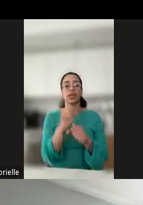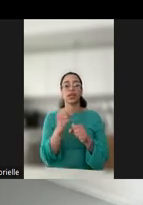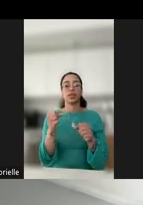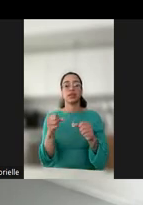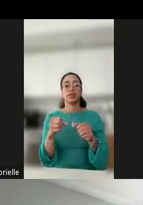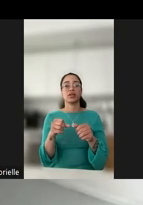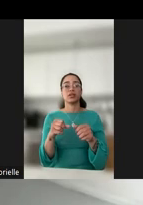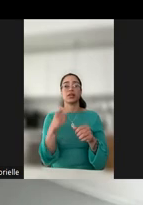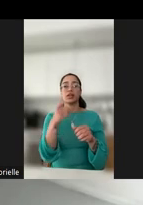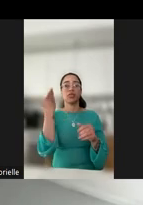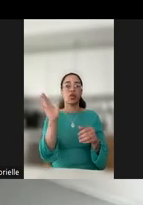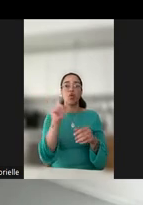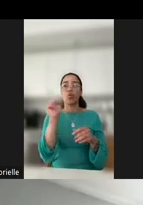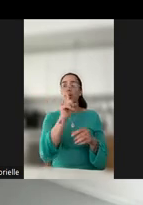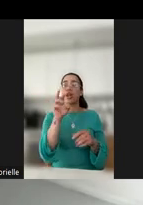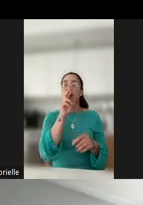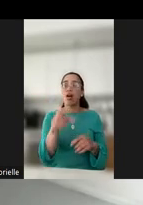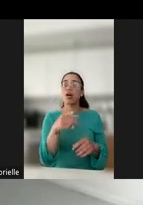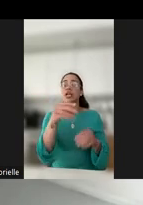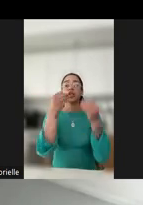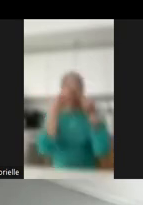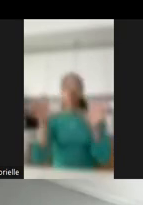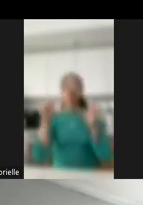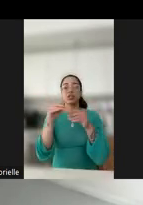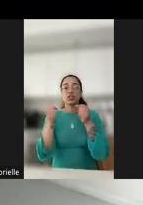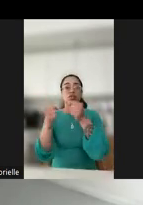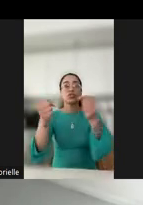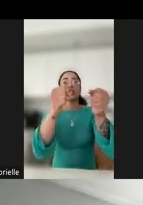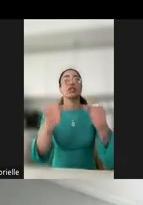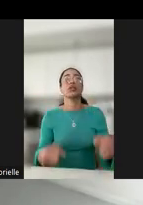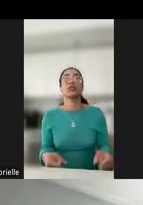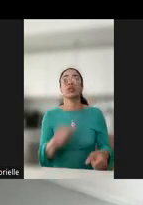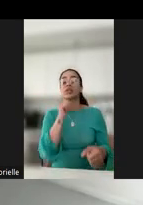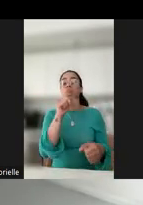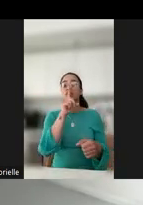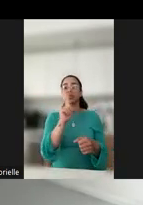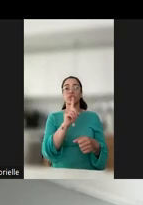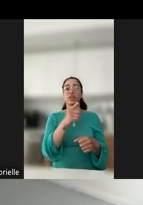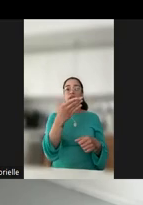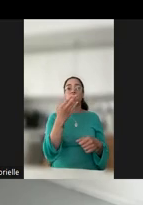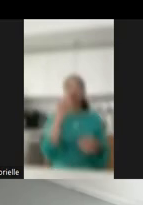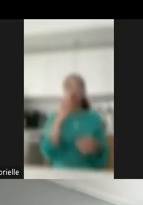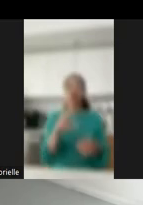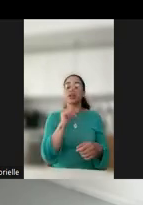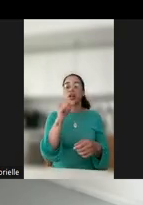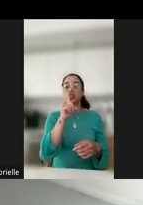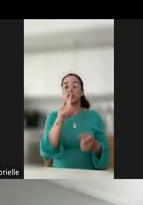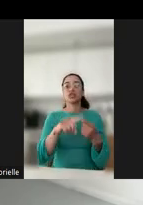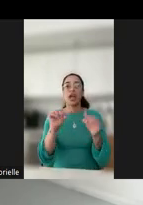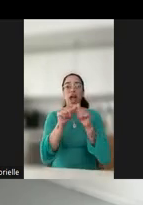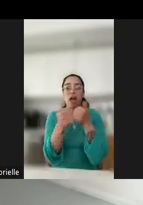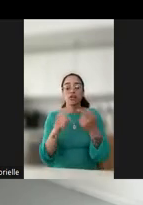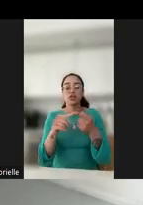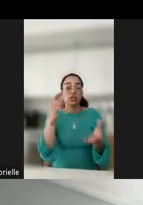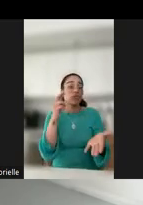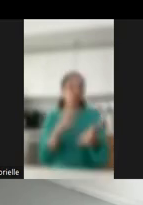the street, and they walk and they don't really be able to recognize the street and be able to